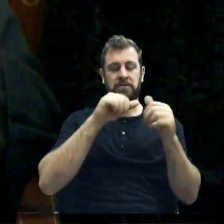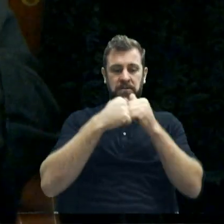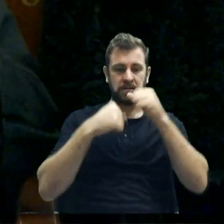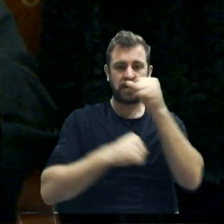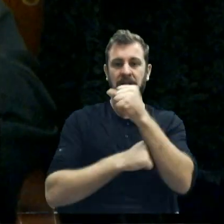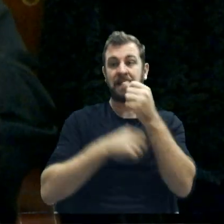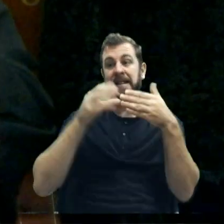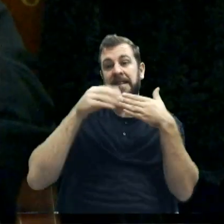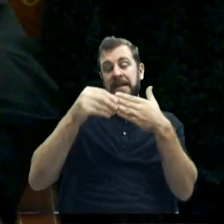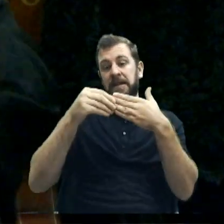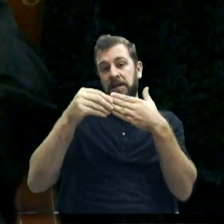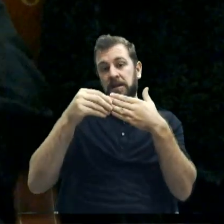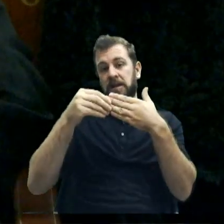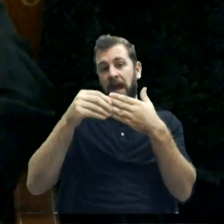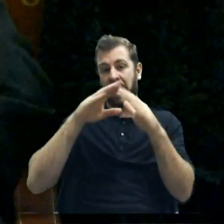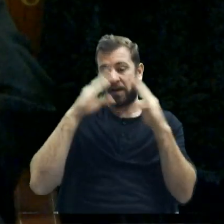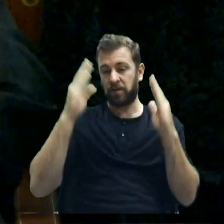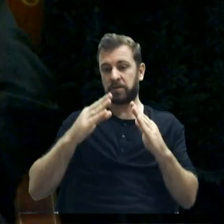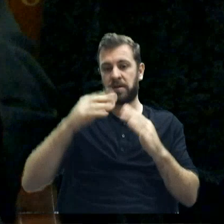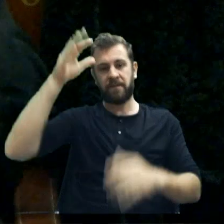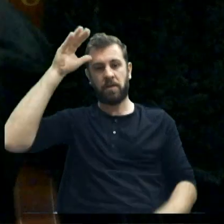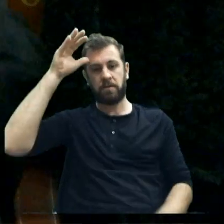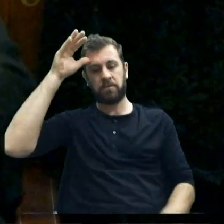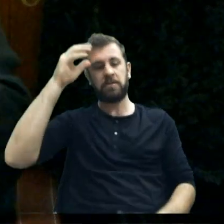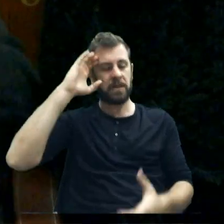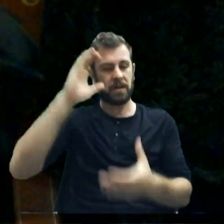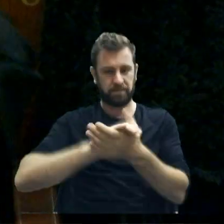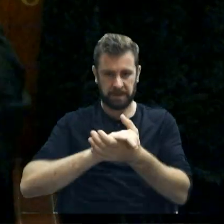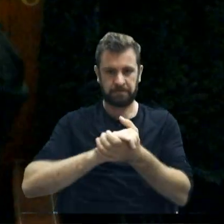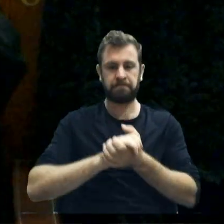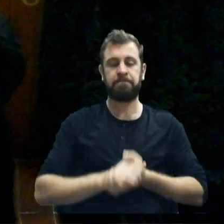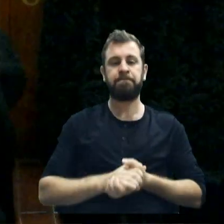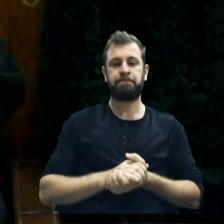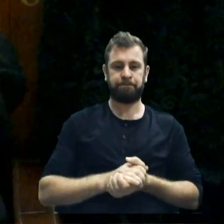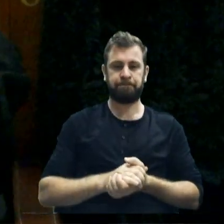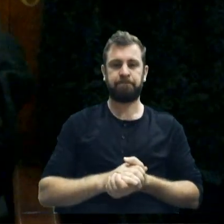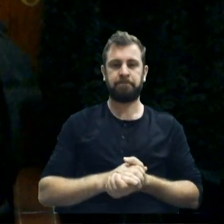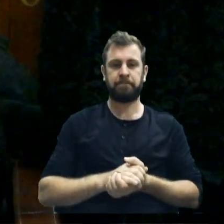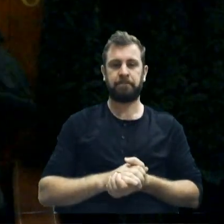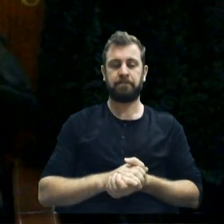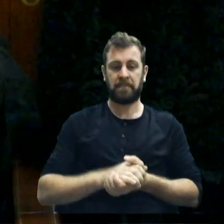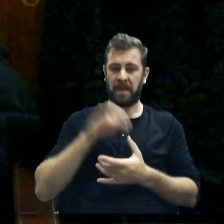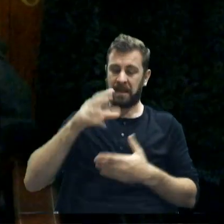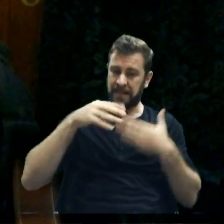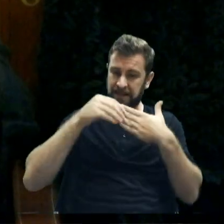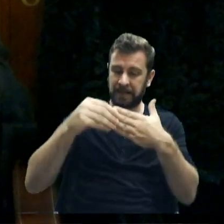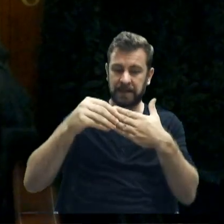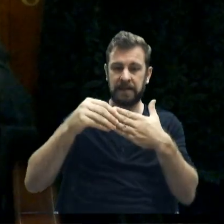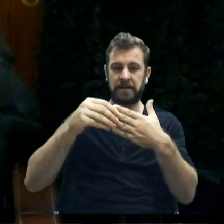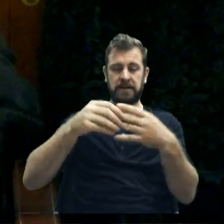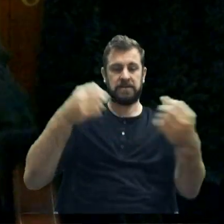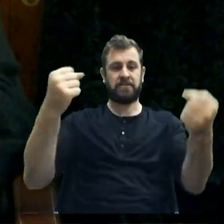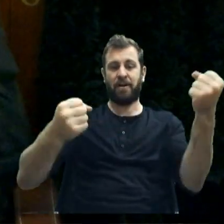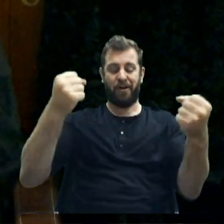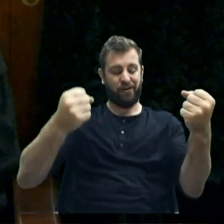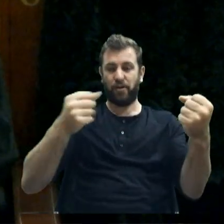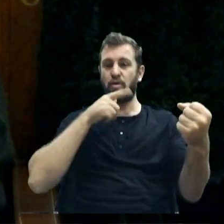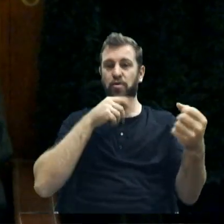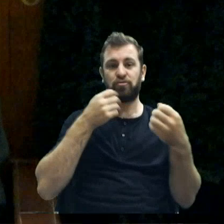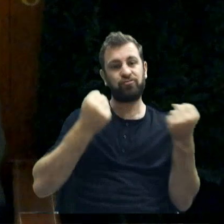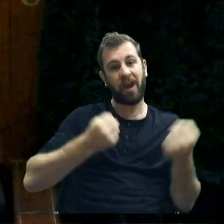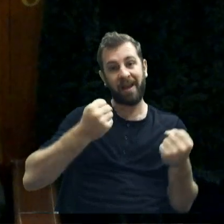father and the husband. That wilayat is given to the man. The steering wheel for the car is given to the